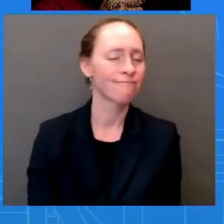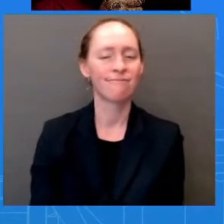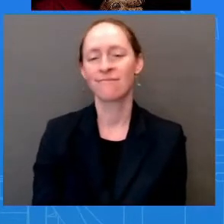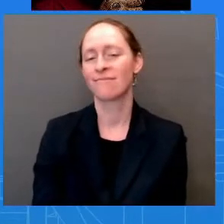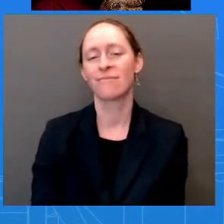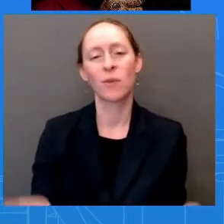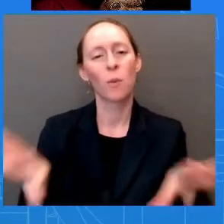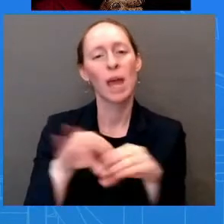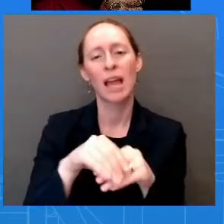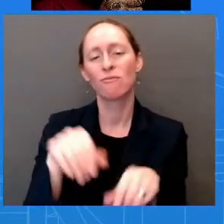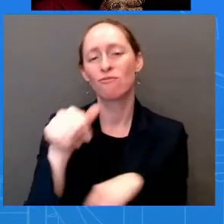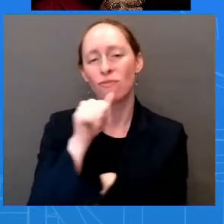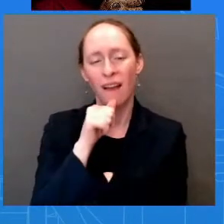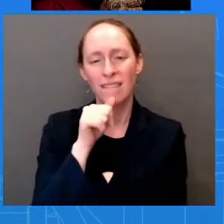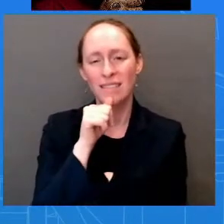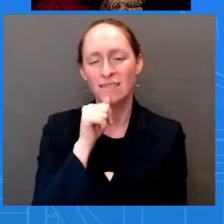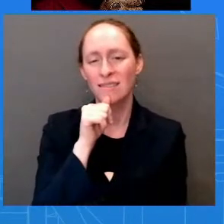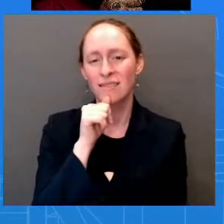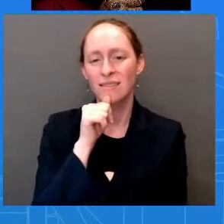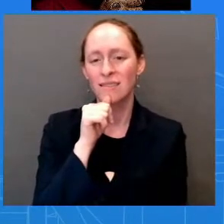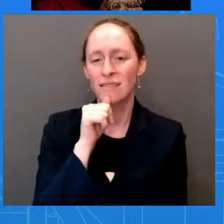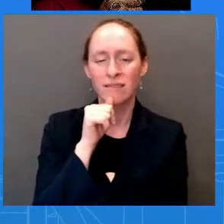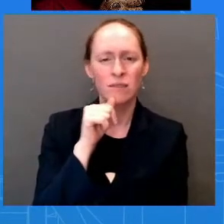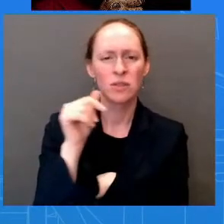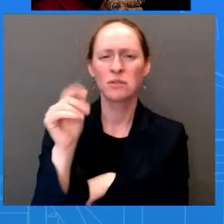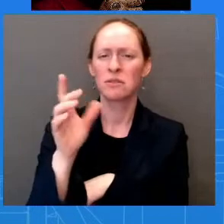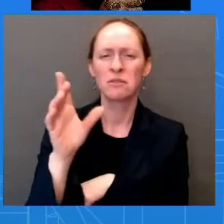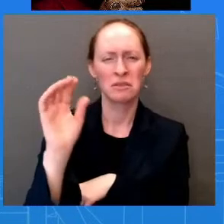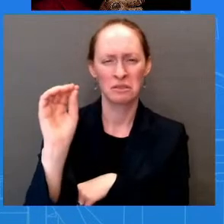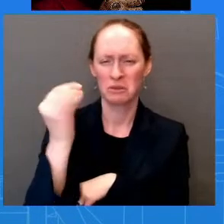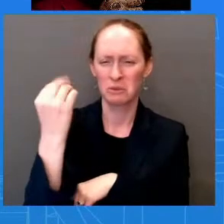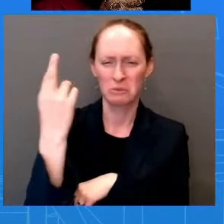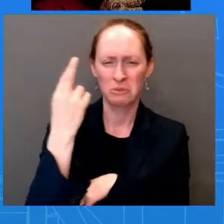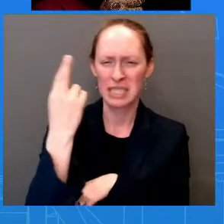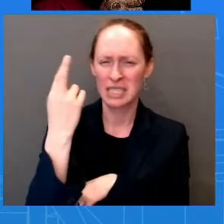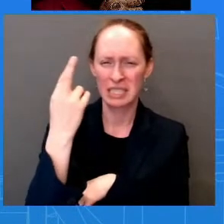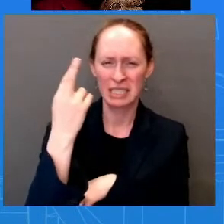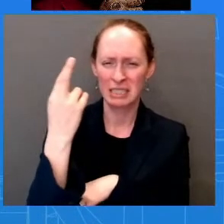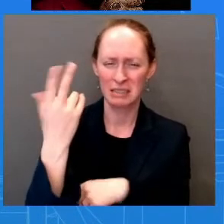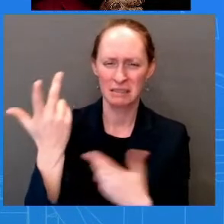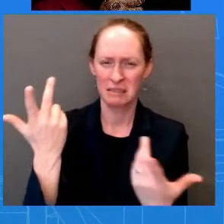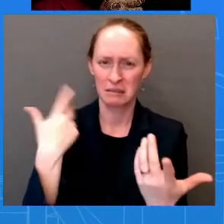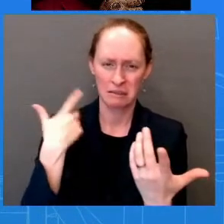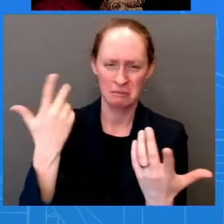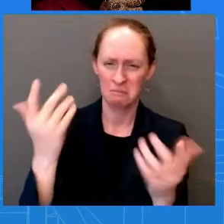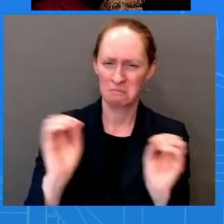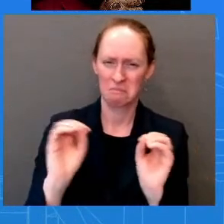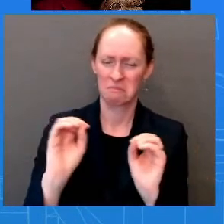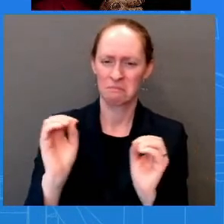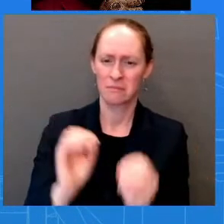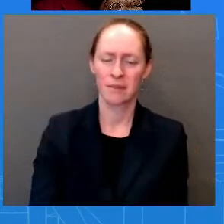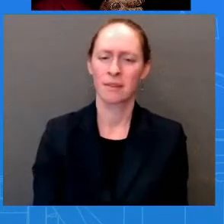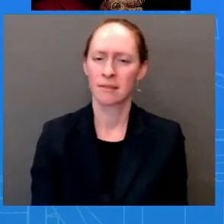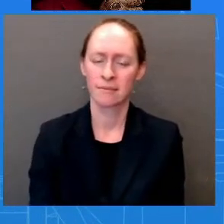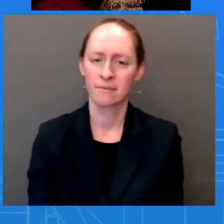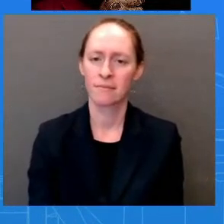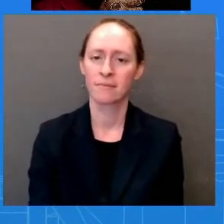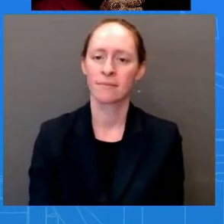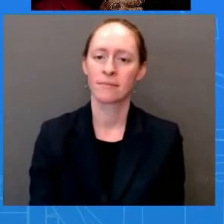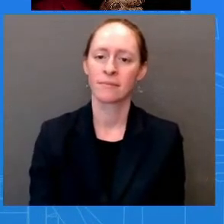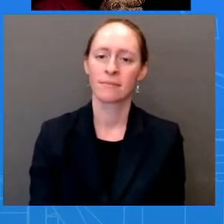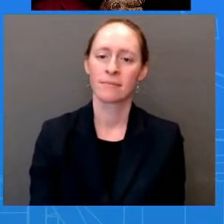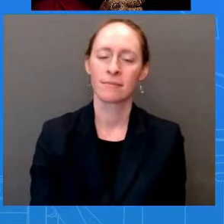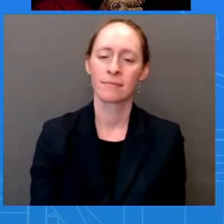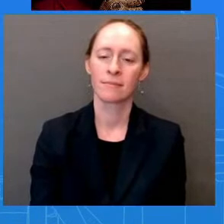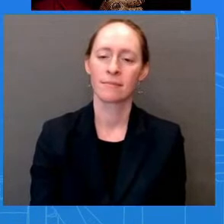no reason to mince our words here. The family and friends were invited to this